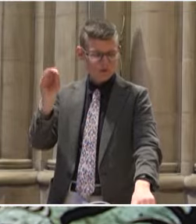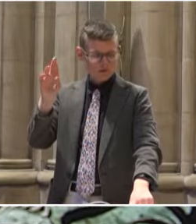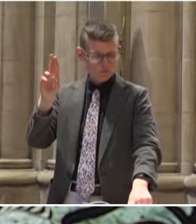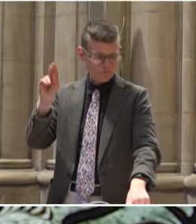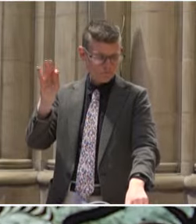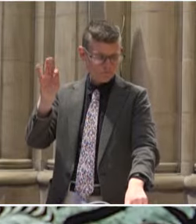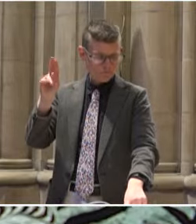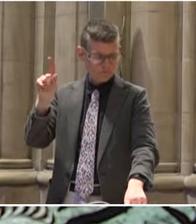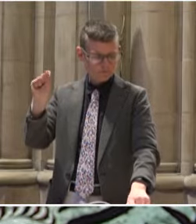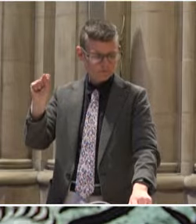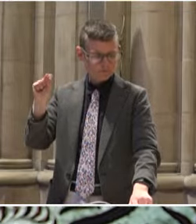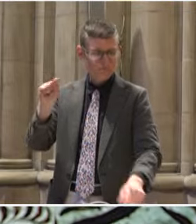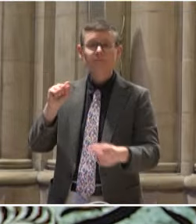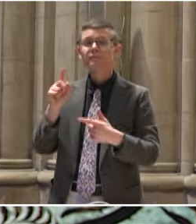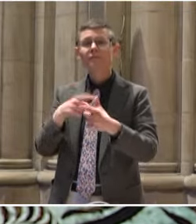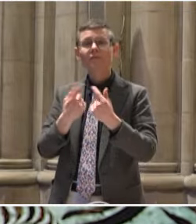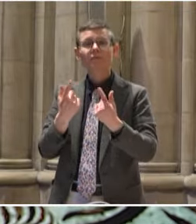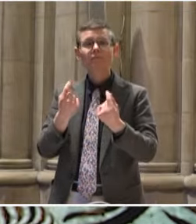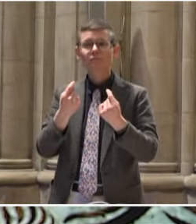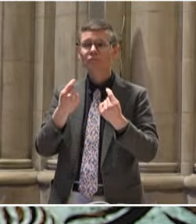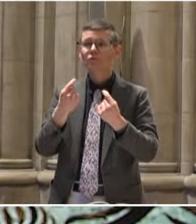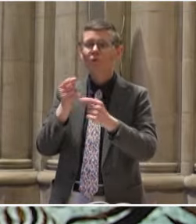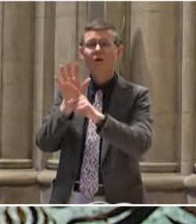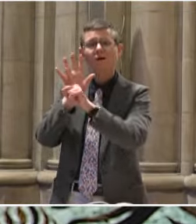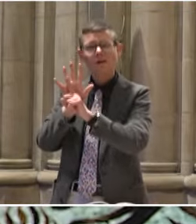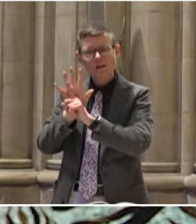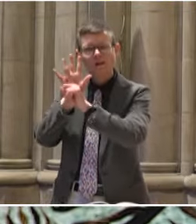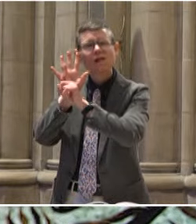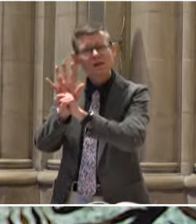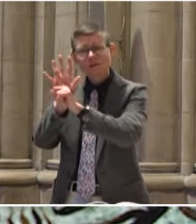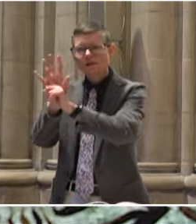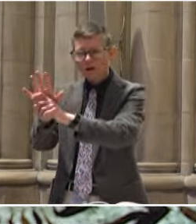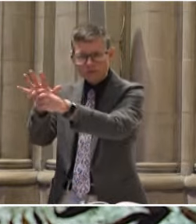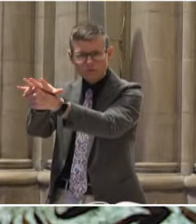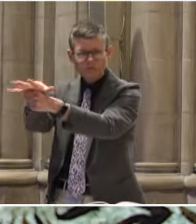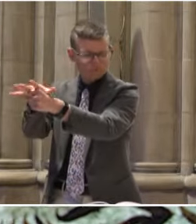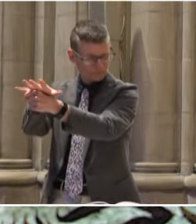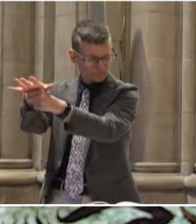Then they brought Jesus to the place called Golgotha,